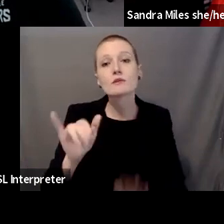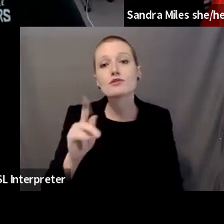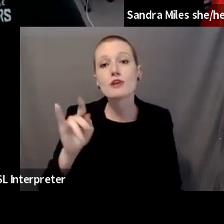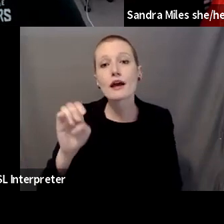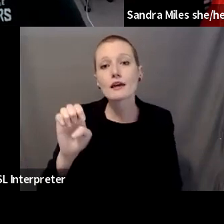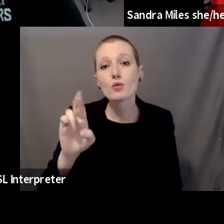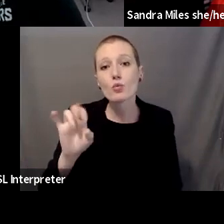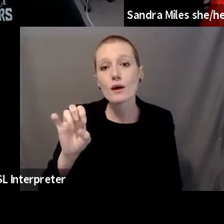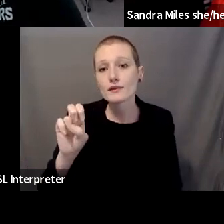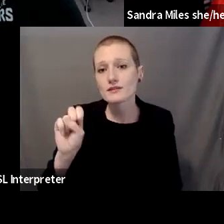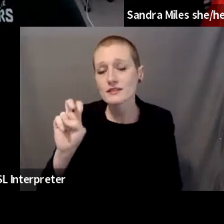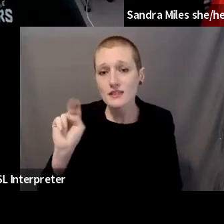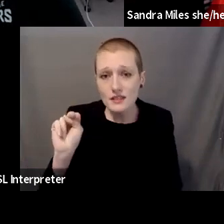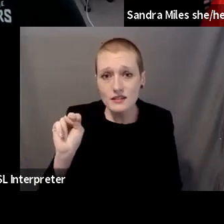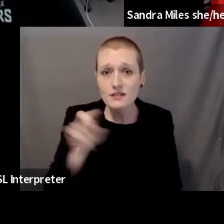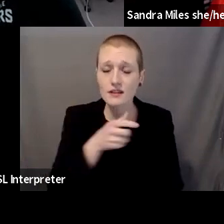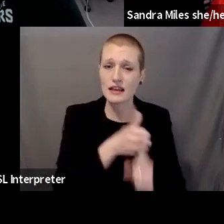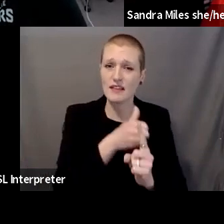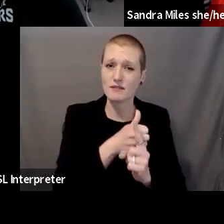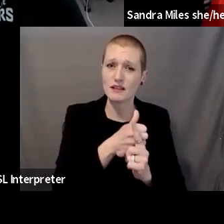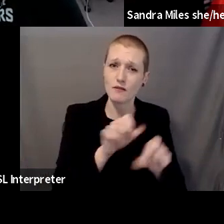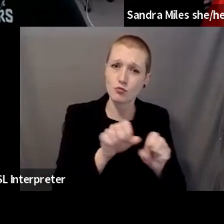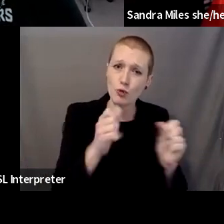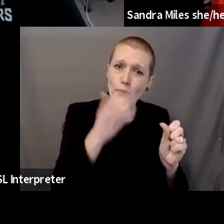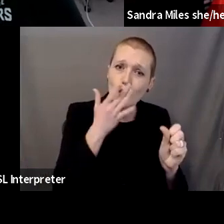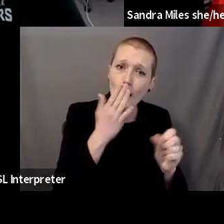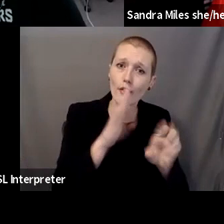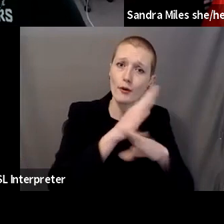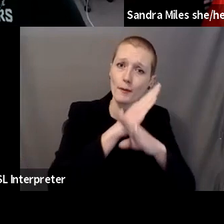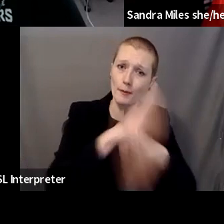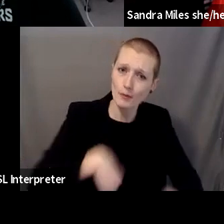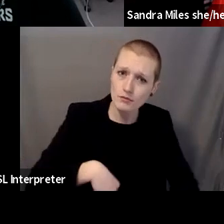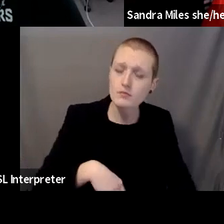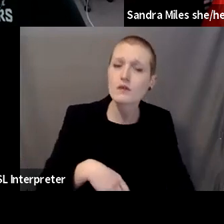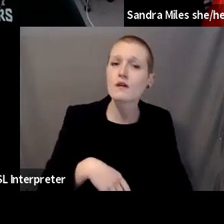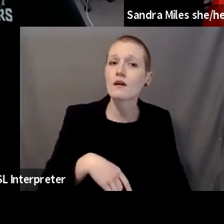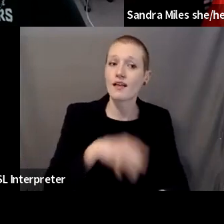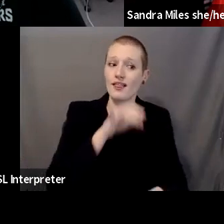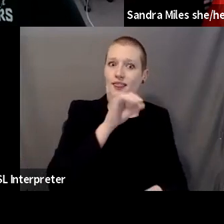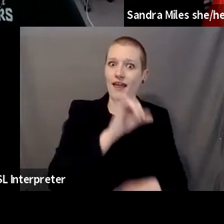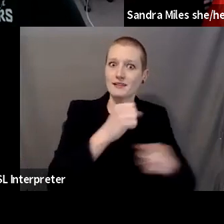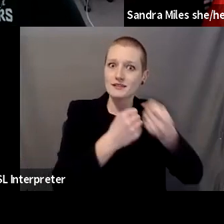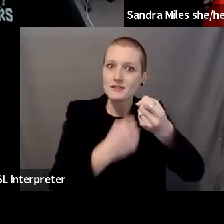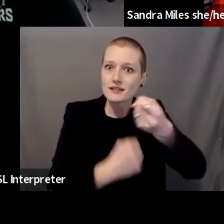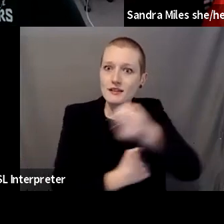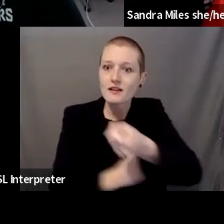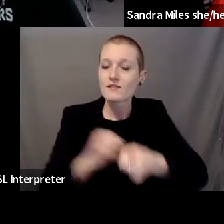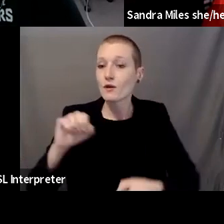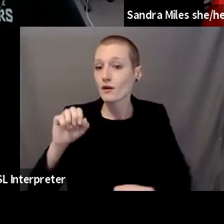barrier is the framework for Major League Baseball now recognizing Negro League baseball